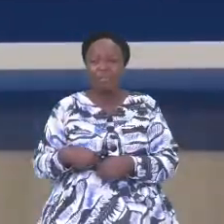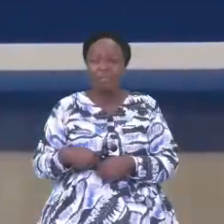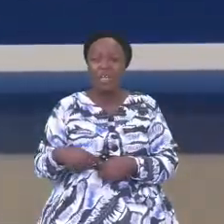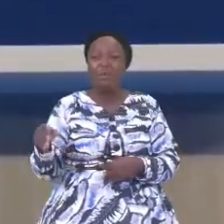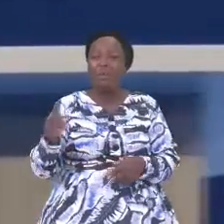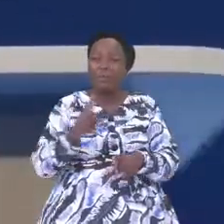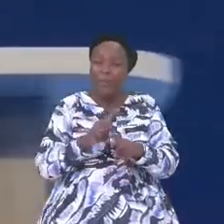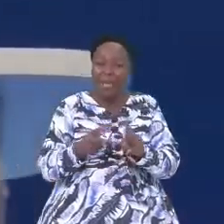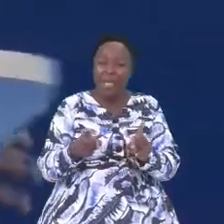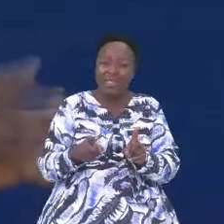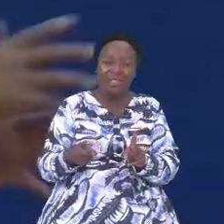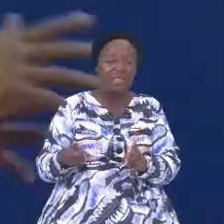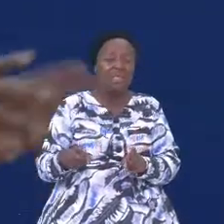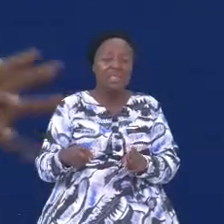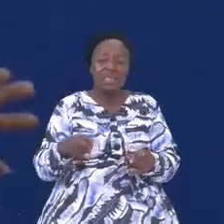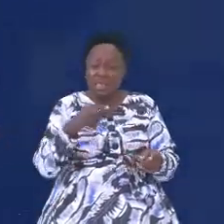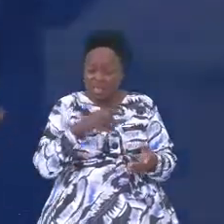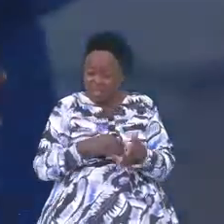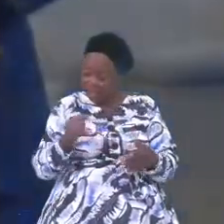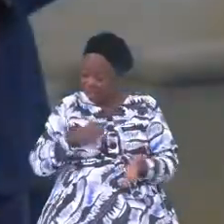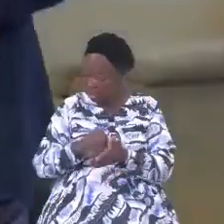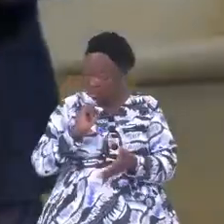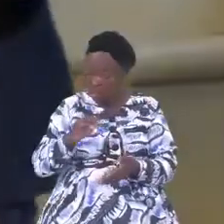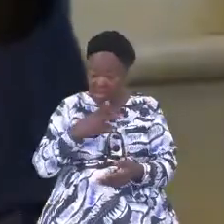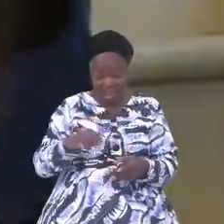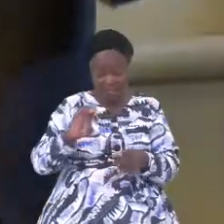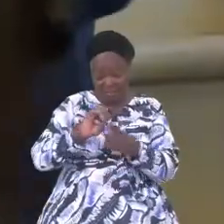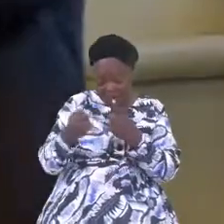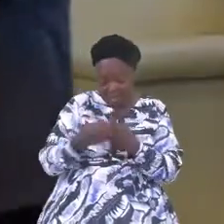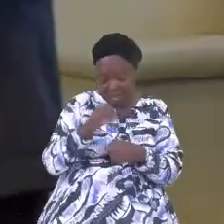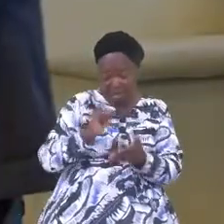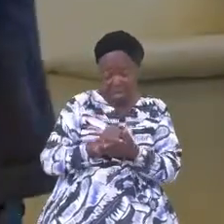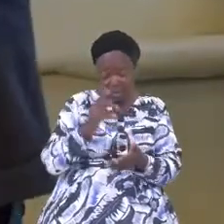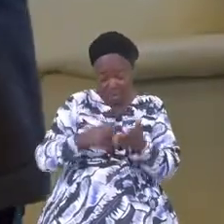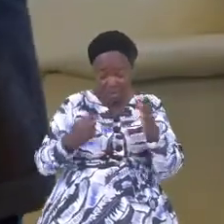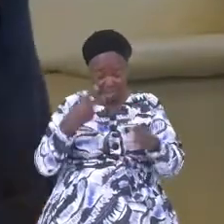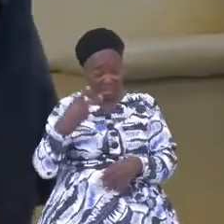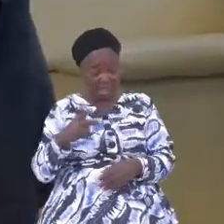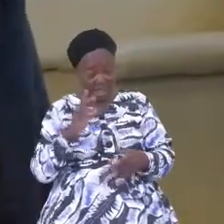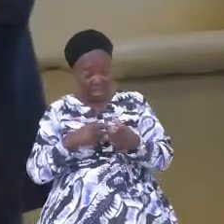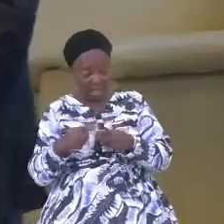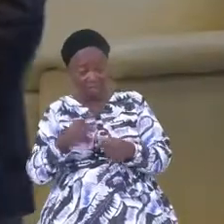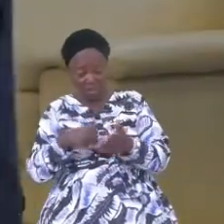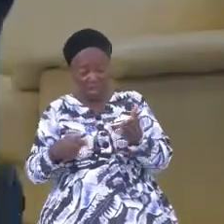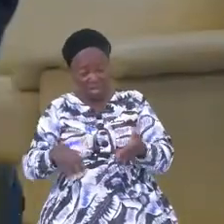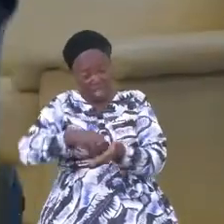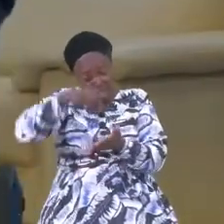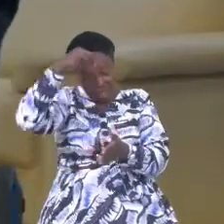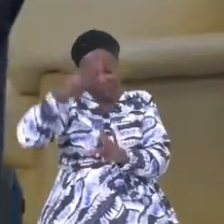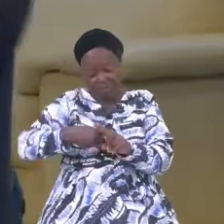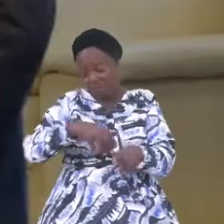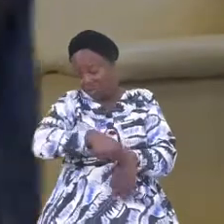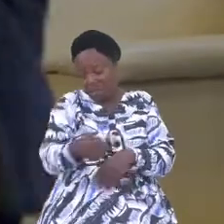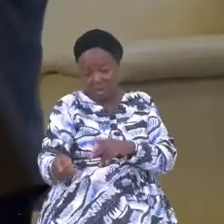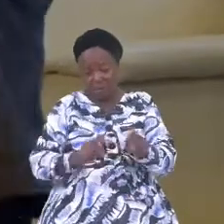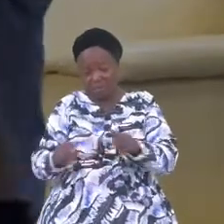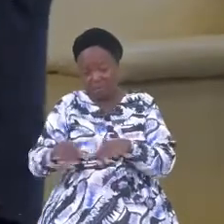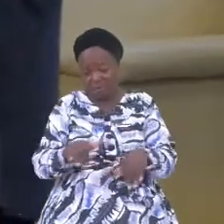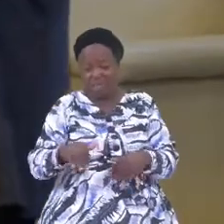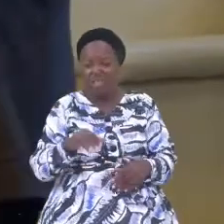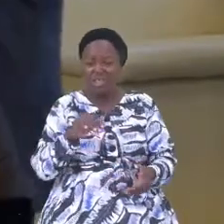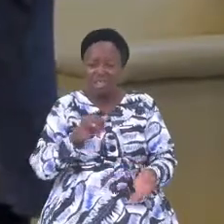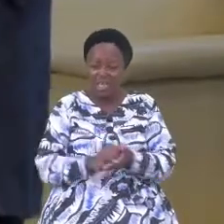his environment, what he sees and what he learns of others doing, that's what corrupts him.